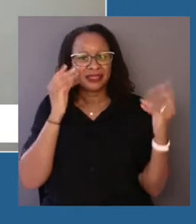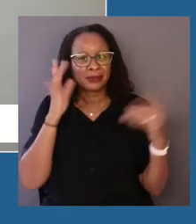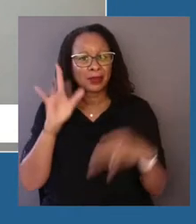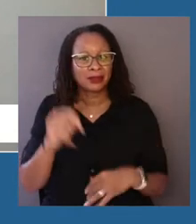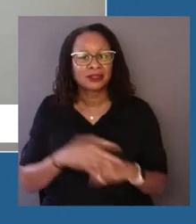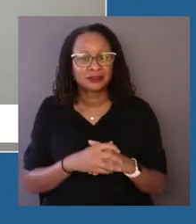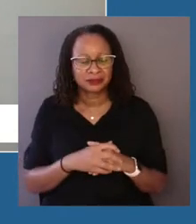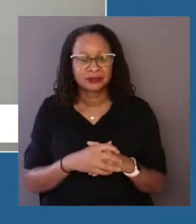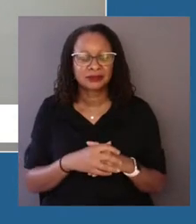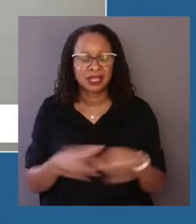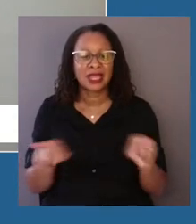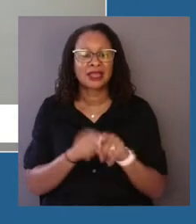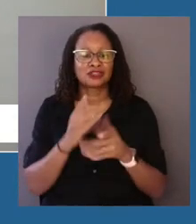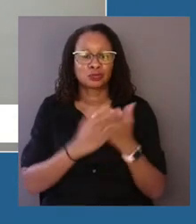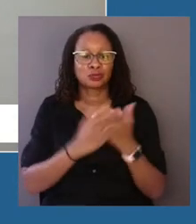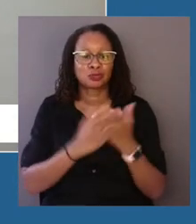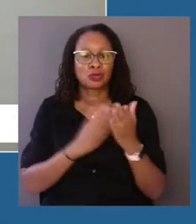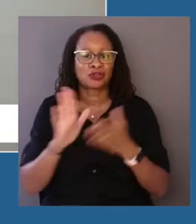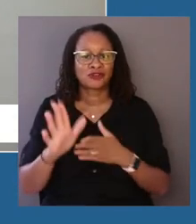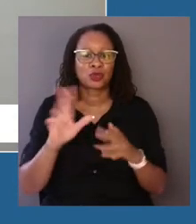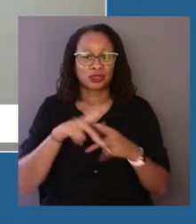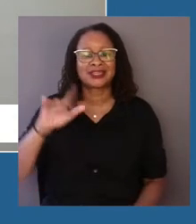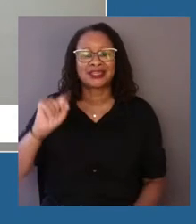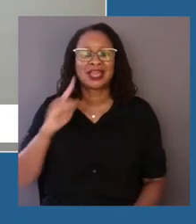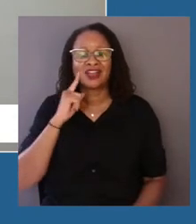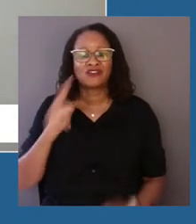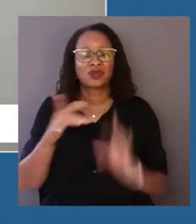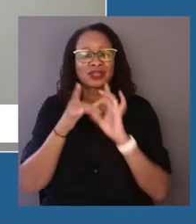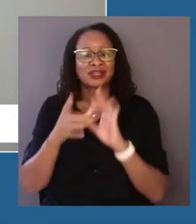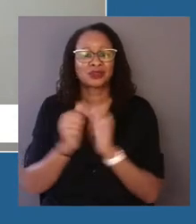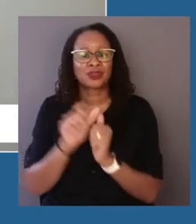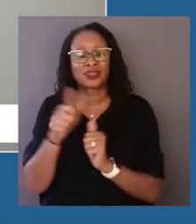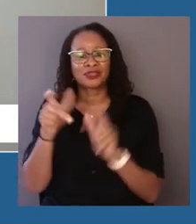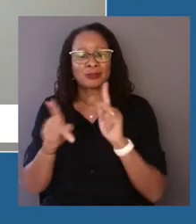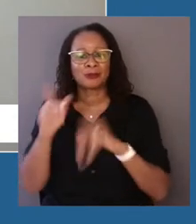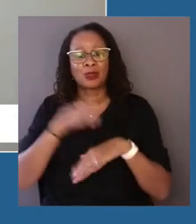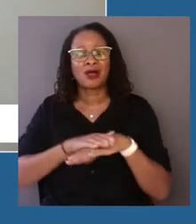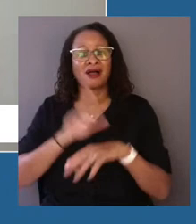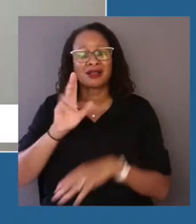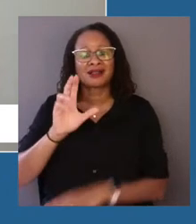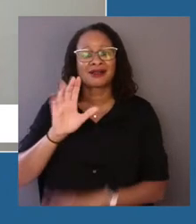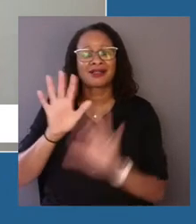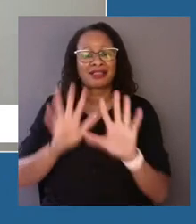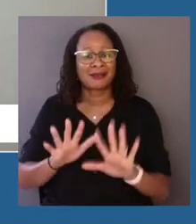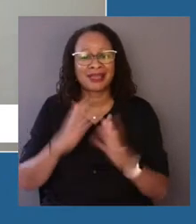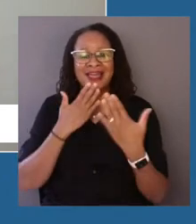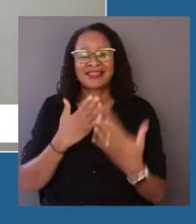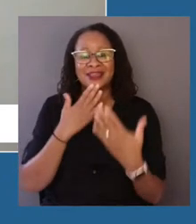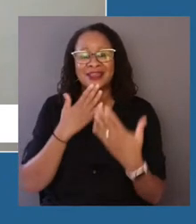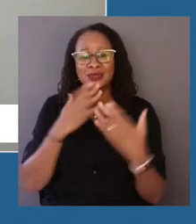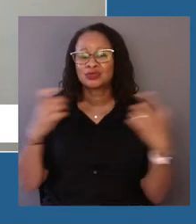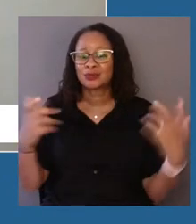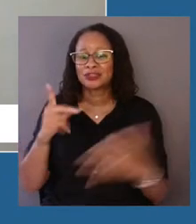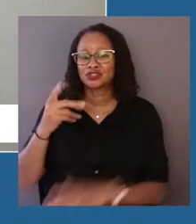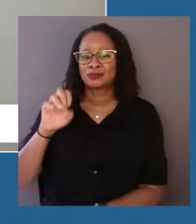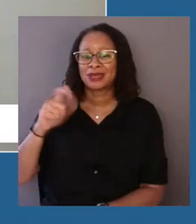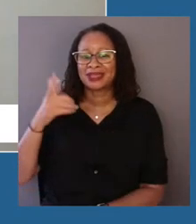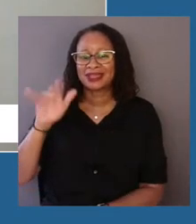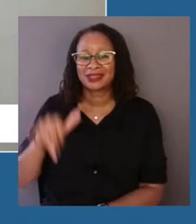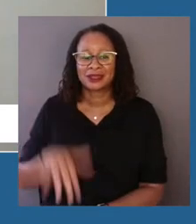as part of your toolkit for connecting with other people on climate. Thank you very much, Peggy.